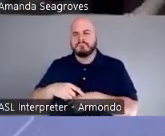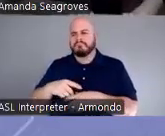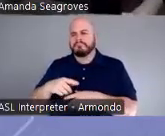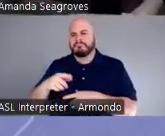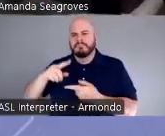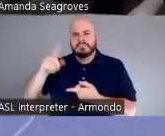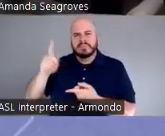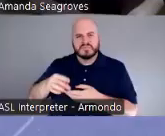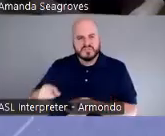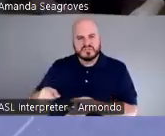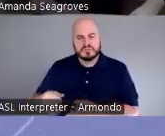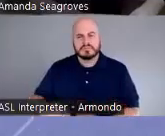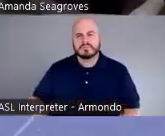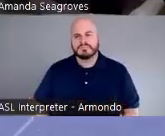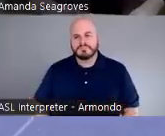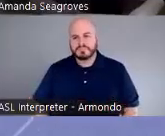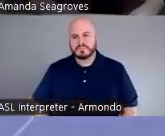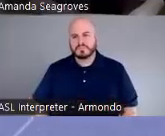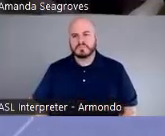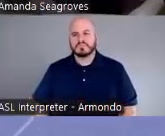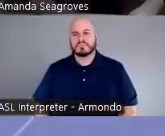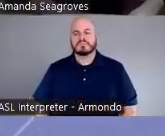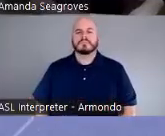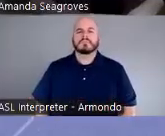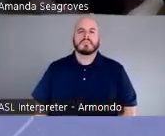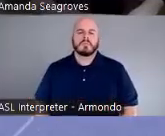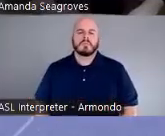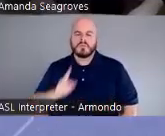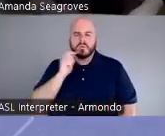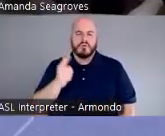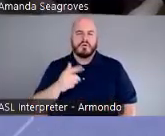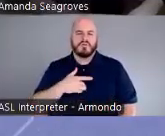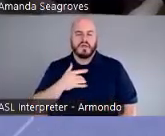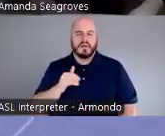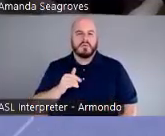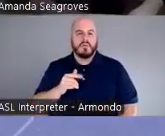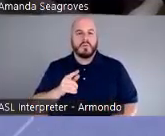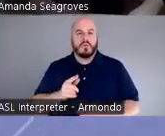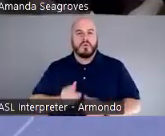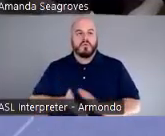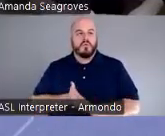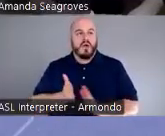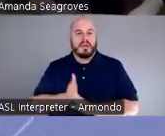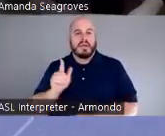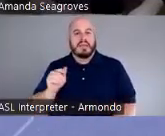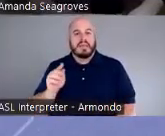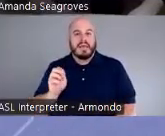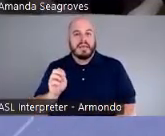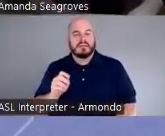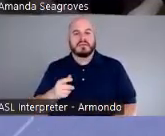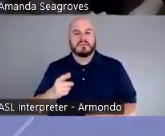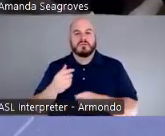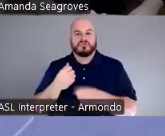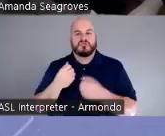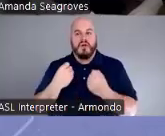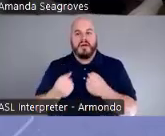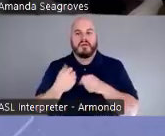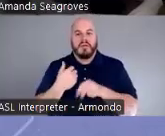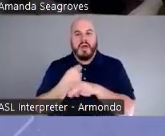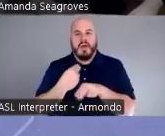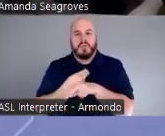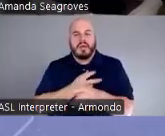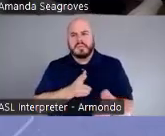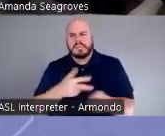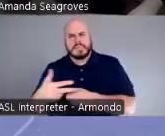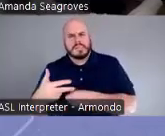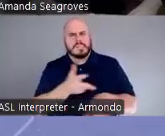that we can all relate to is when we're late on the road and we try to switch lanes like 5, 6 times to get